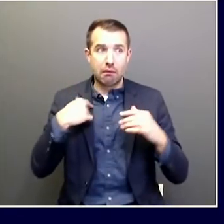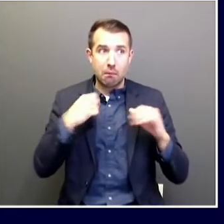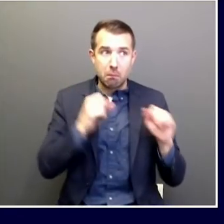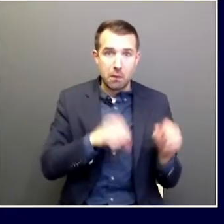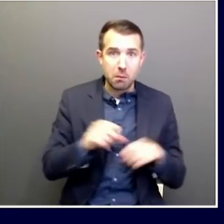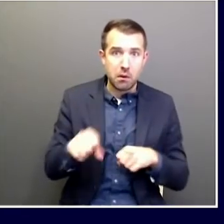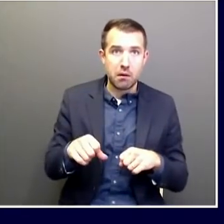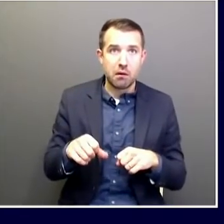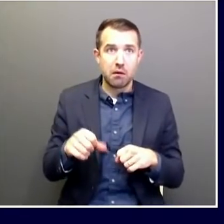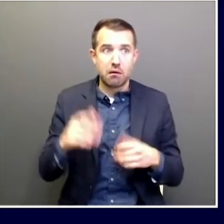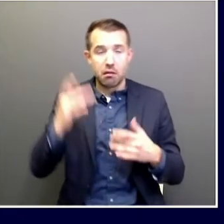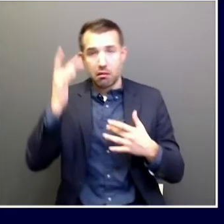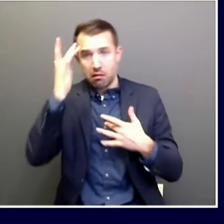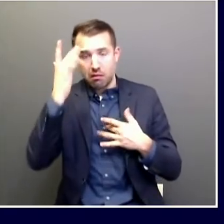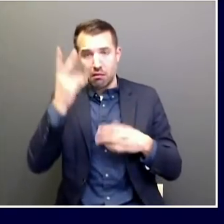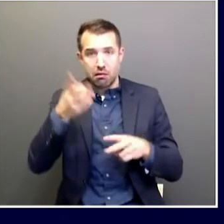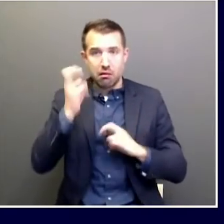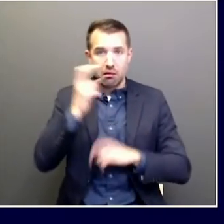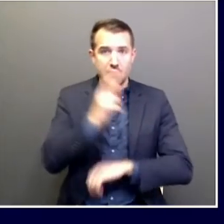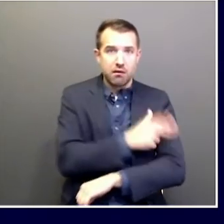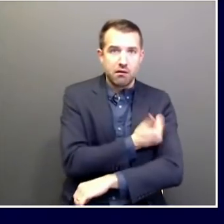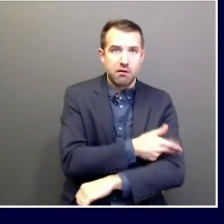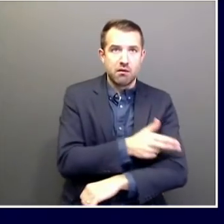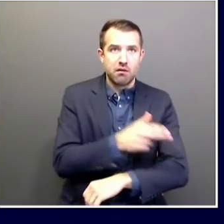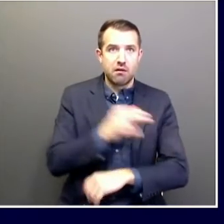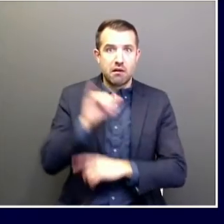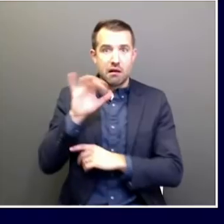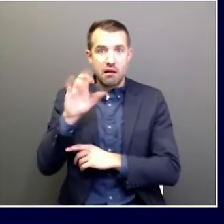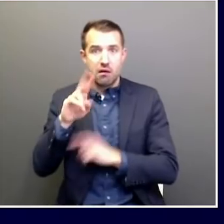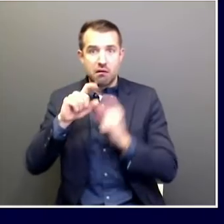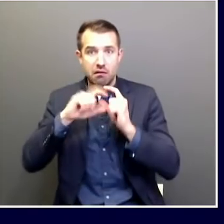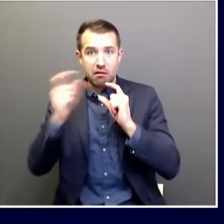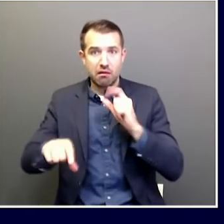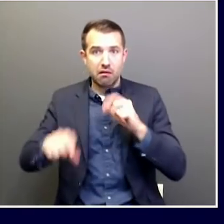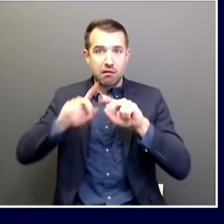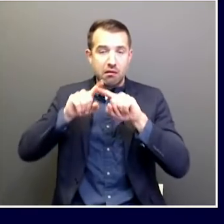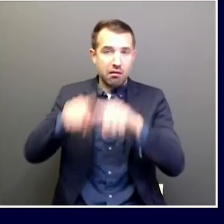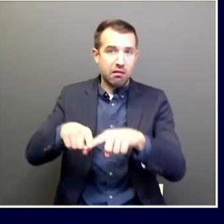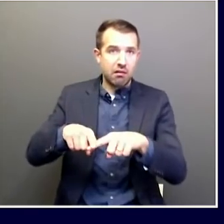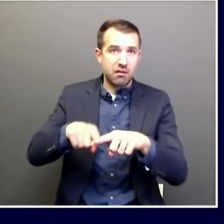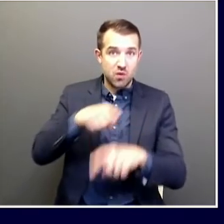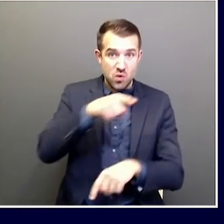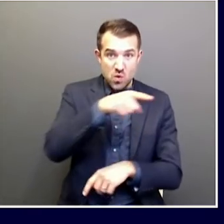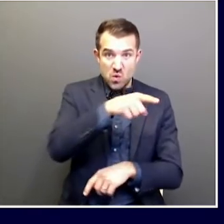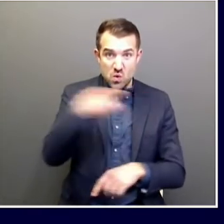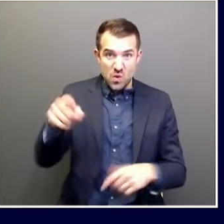ventilator, you have a tool now that we did not have a year ago, and those are the vaccines.